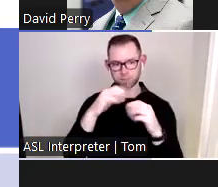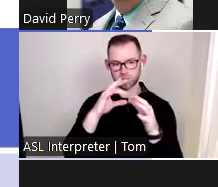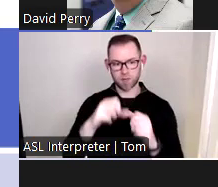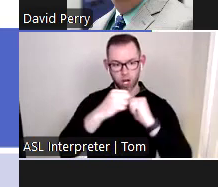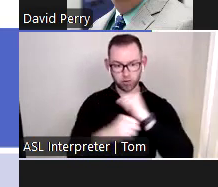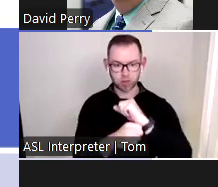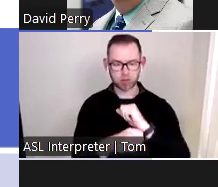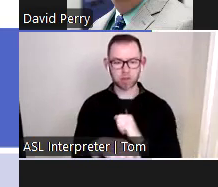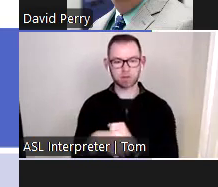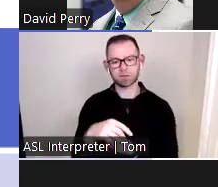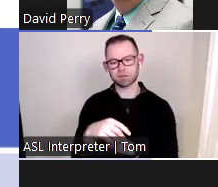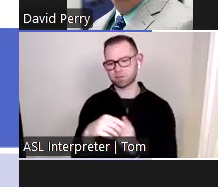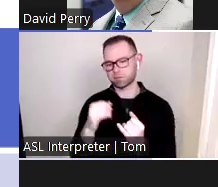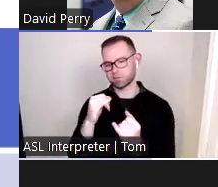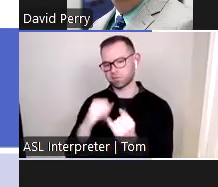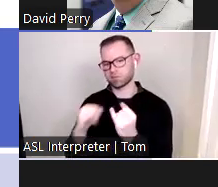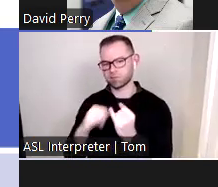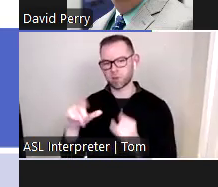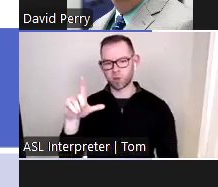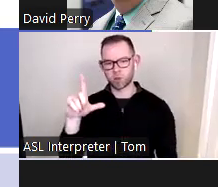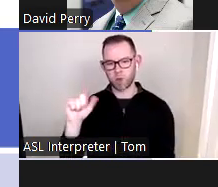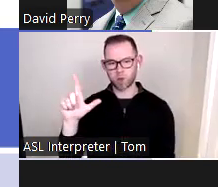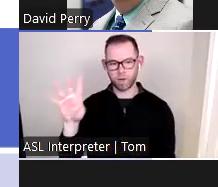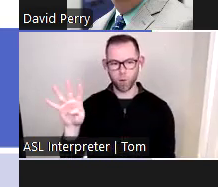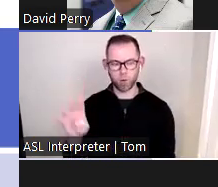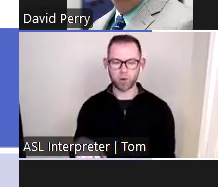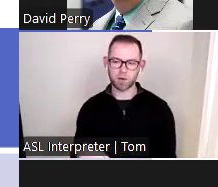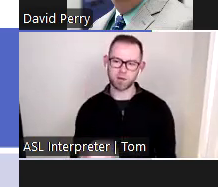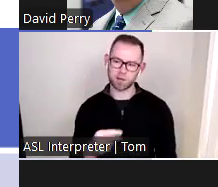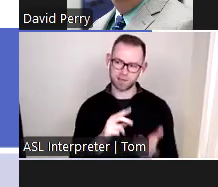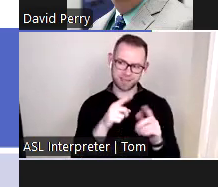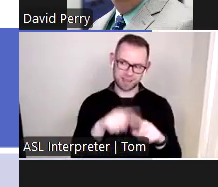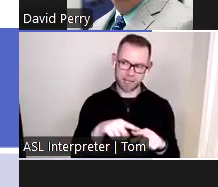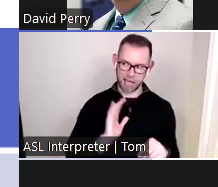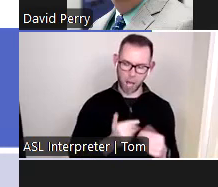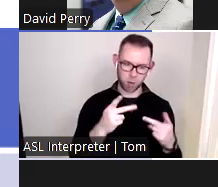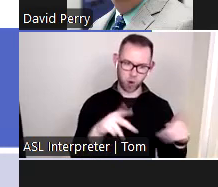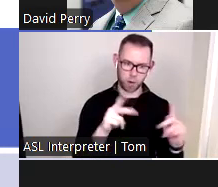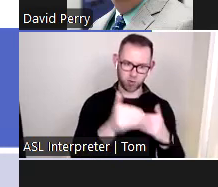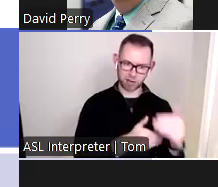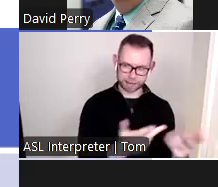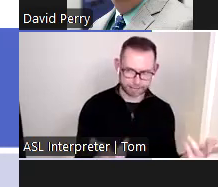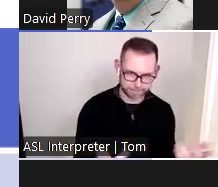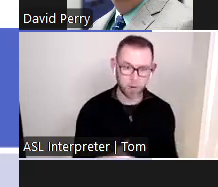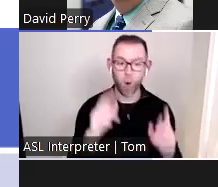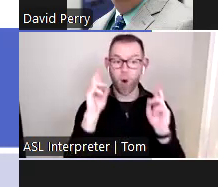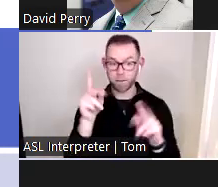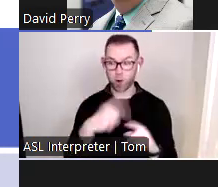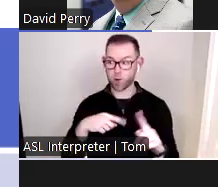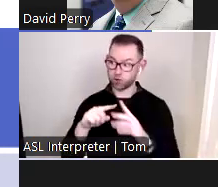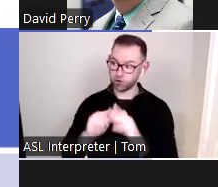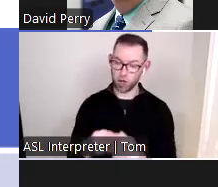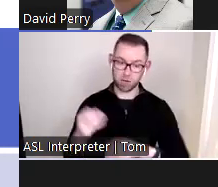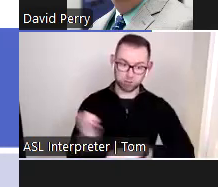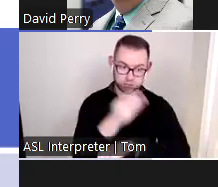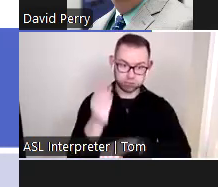be dictated by the environmental permitting process. And we hope to begin construction in early 2025. We